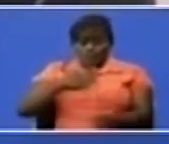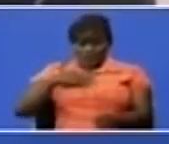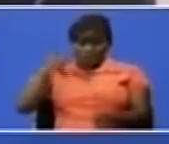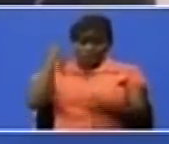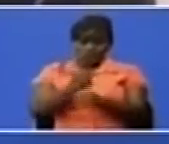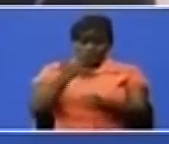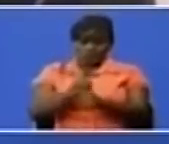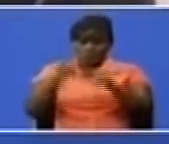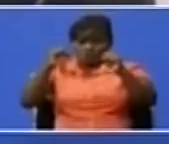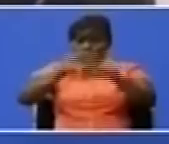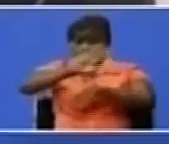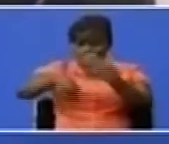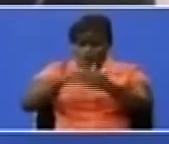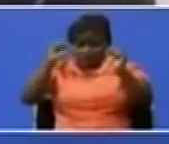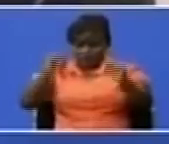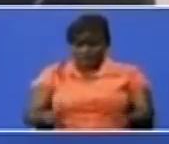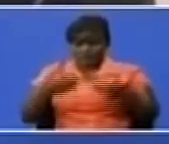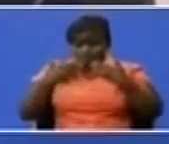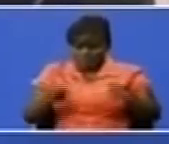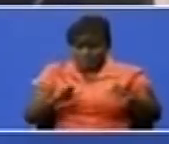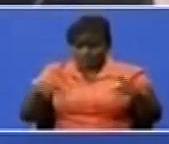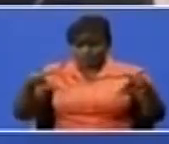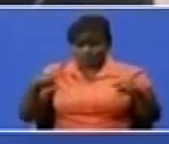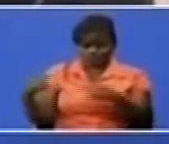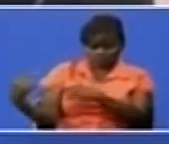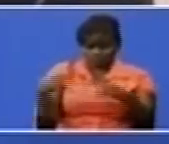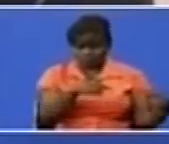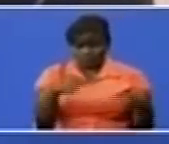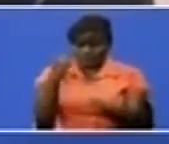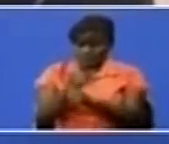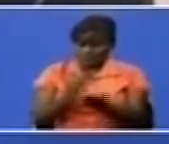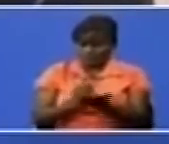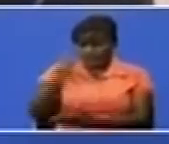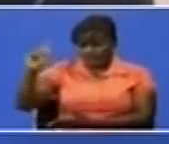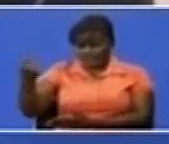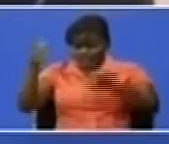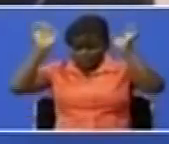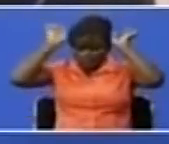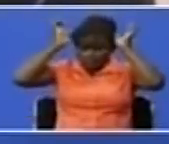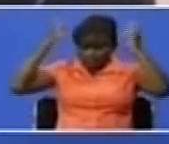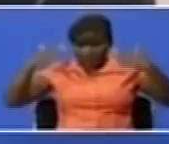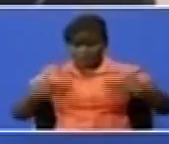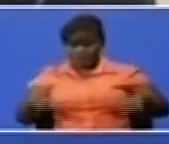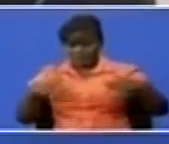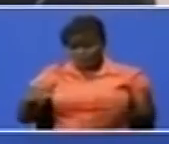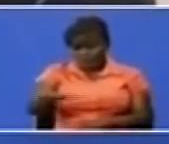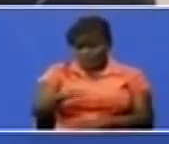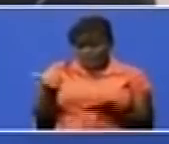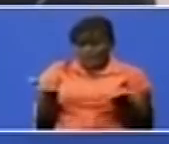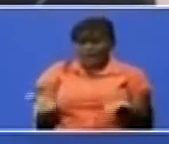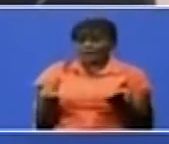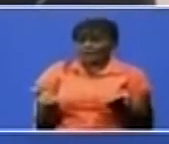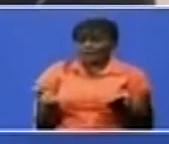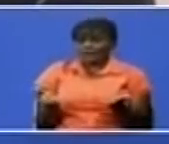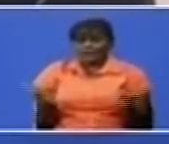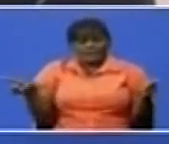can to end the conflict and to make certain that Kenyans and Ethiopians in this region have